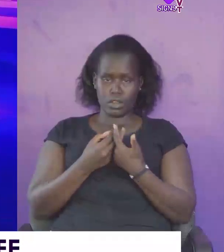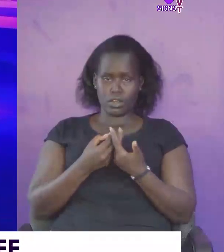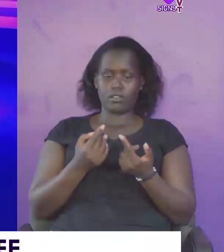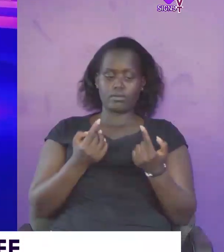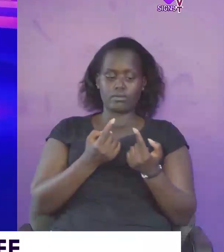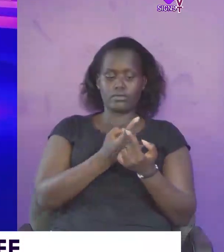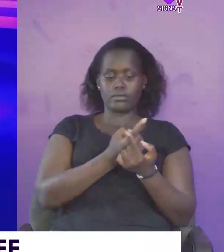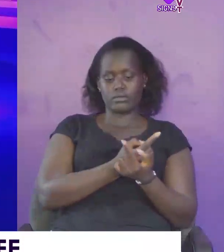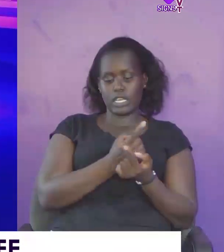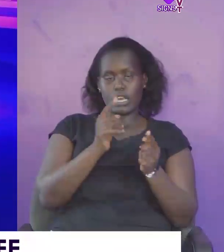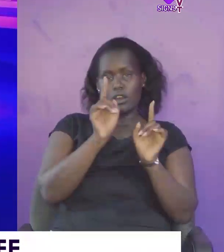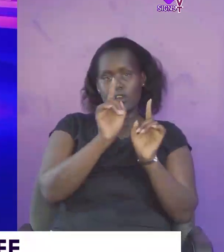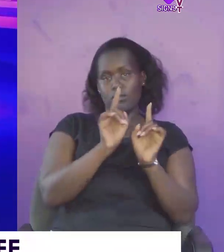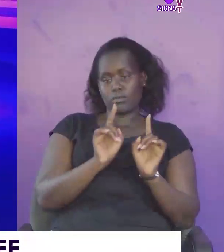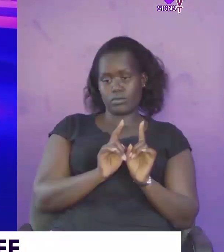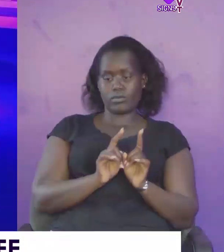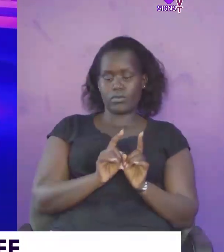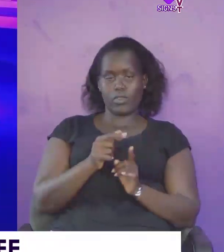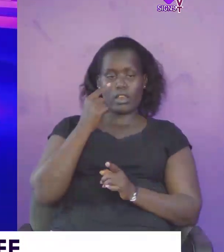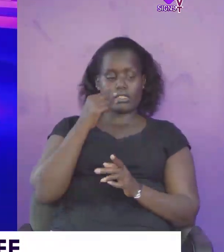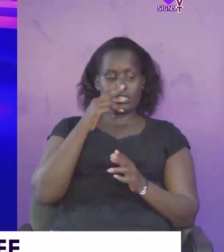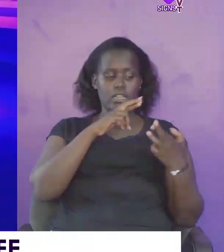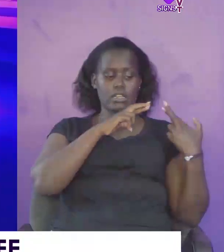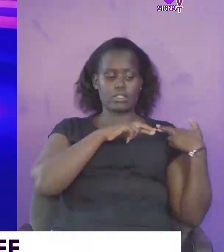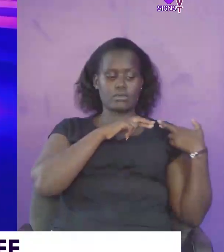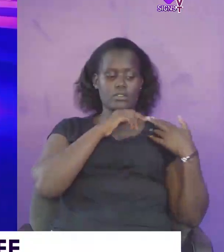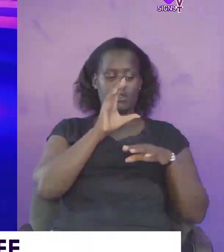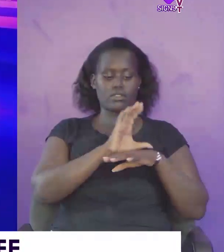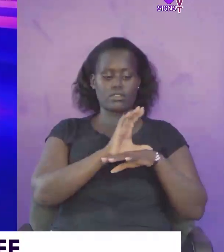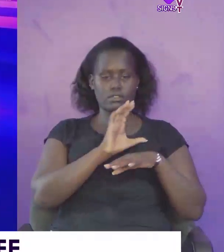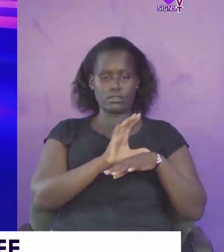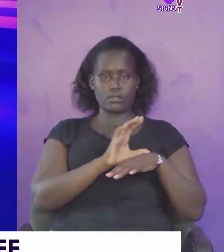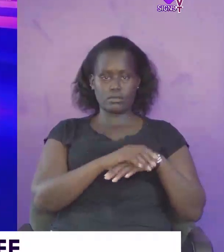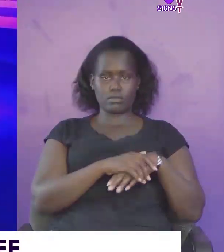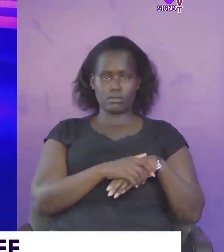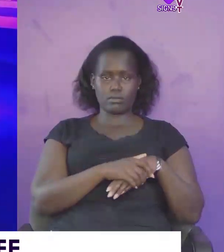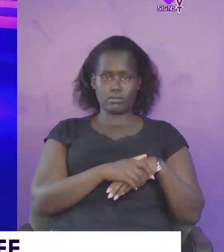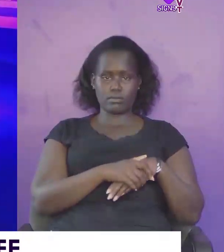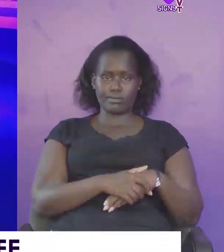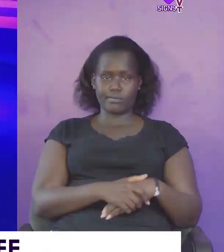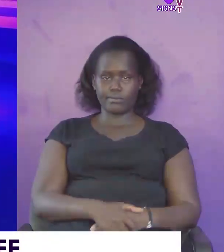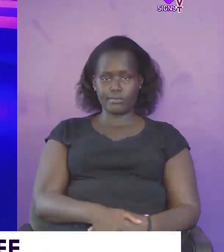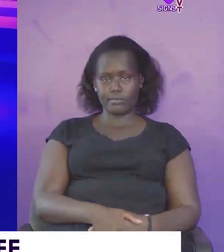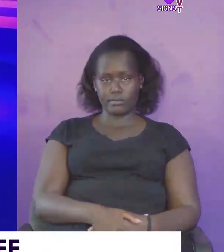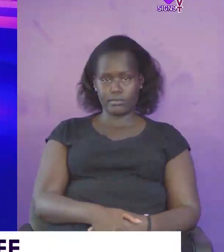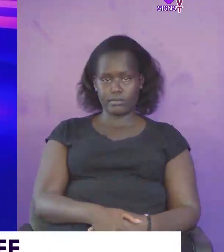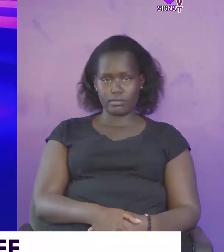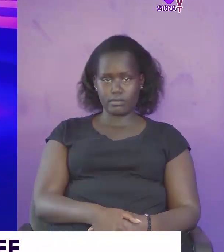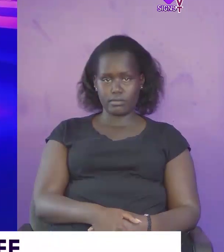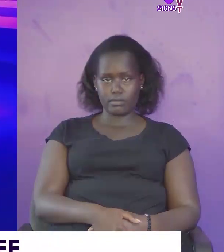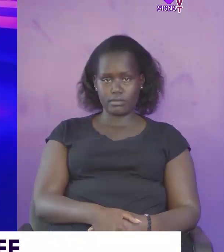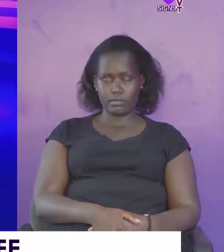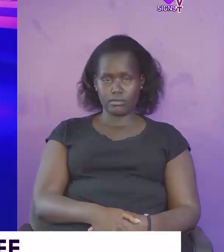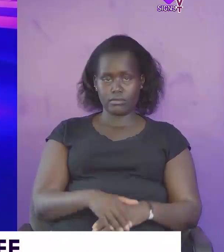difference there, and of course, see the role of the church, So especially in they should setting provide up places morals. for people to celebrate. The